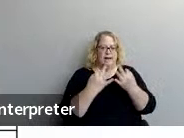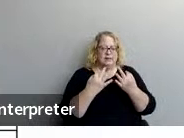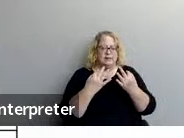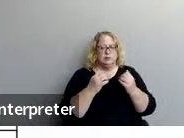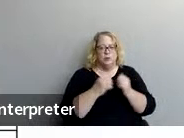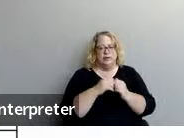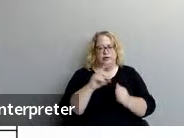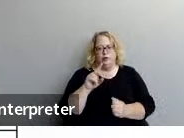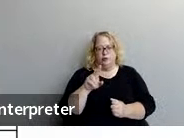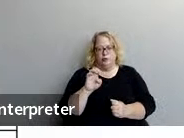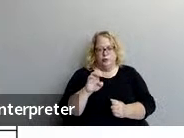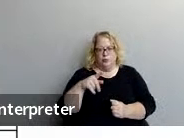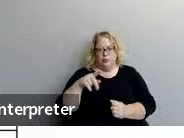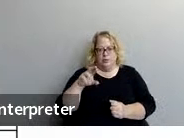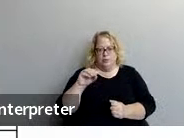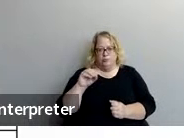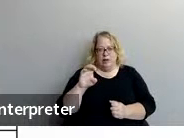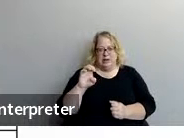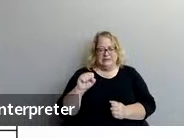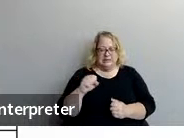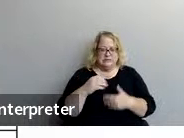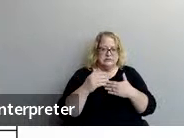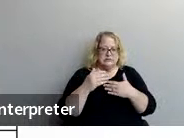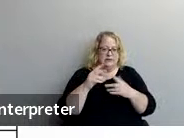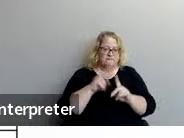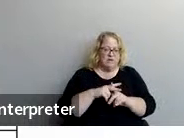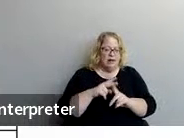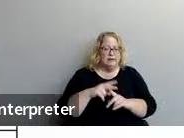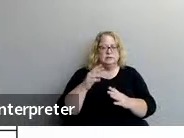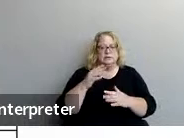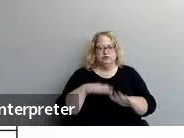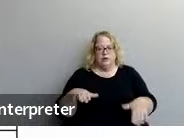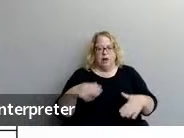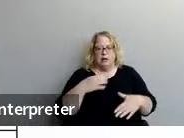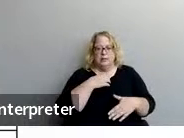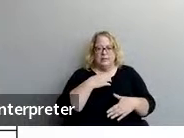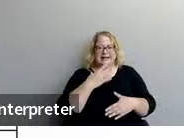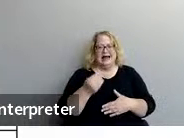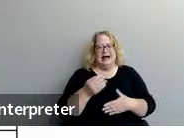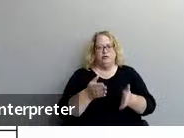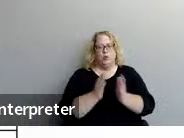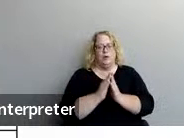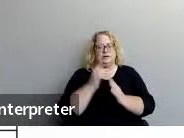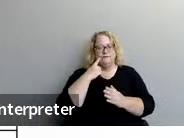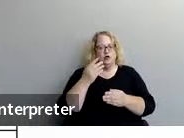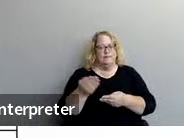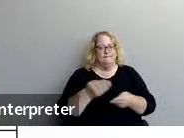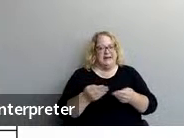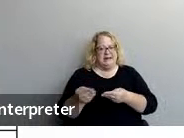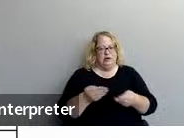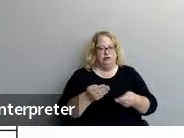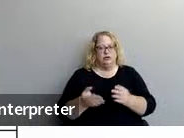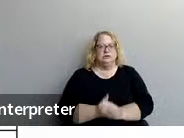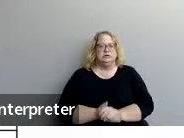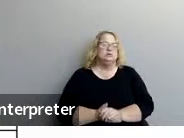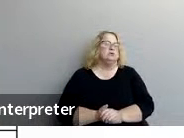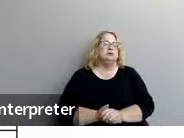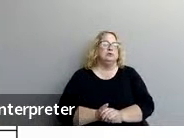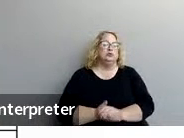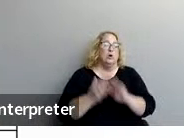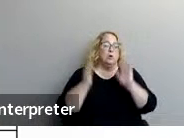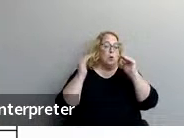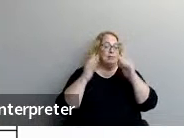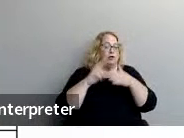the form of due process filings, child complaints, and also requests for mediations. So the hope there is that results